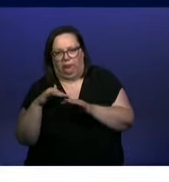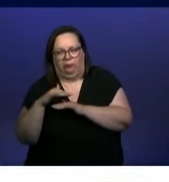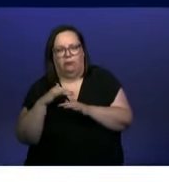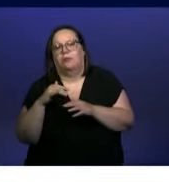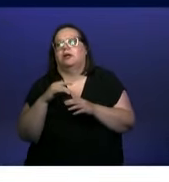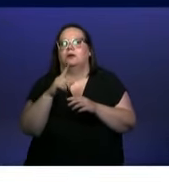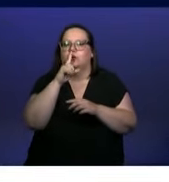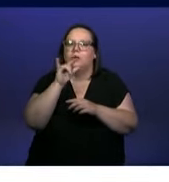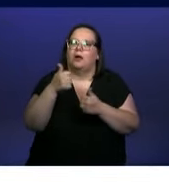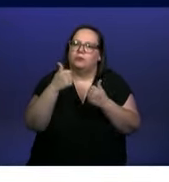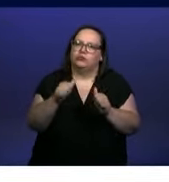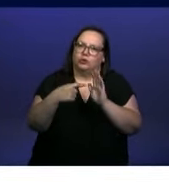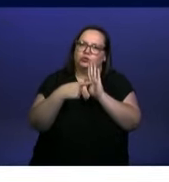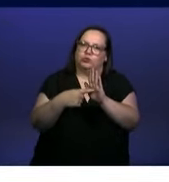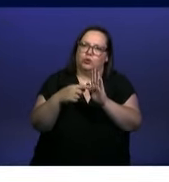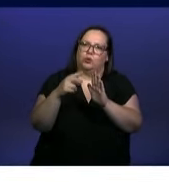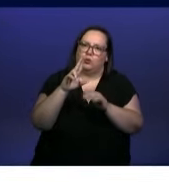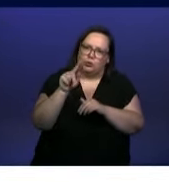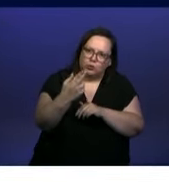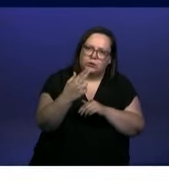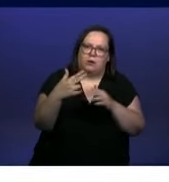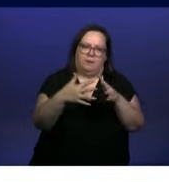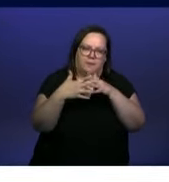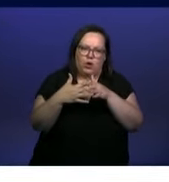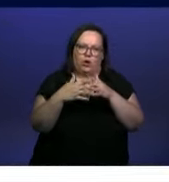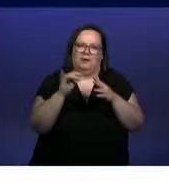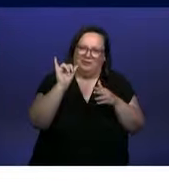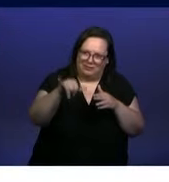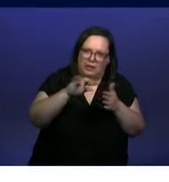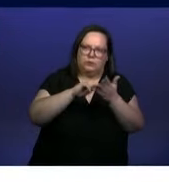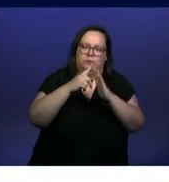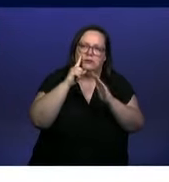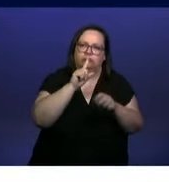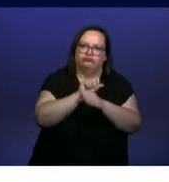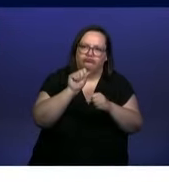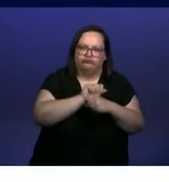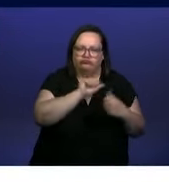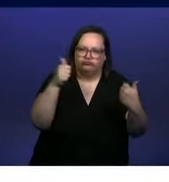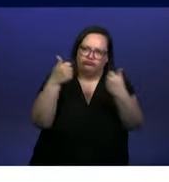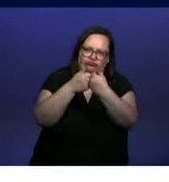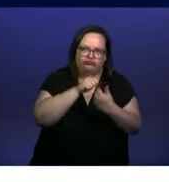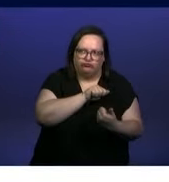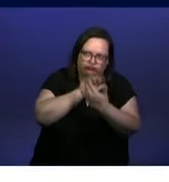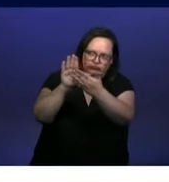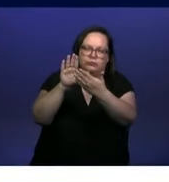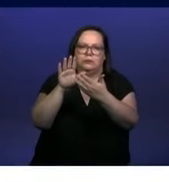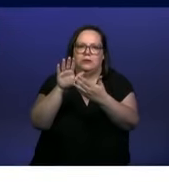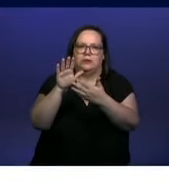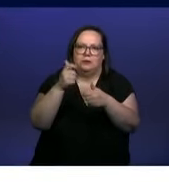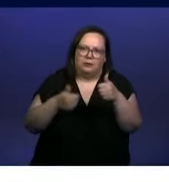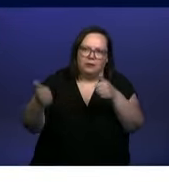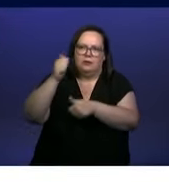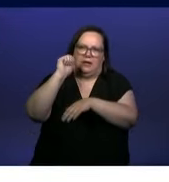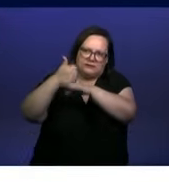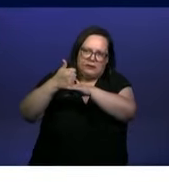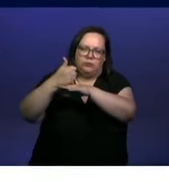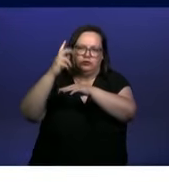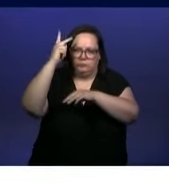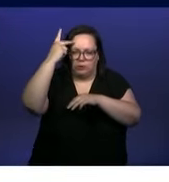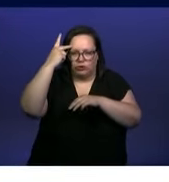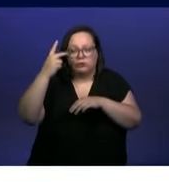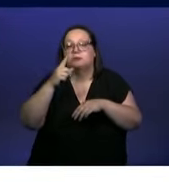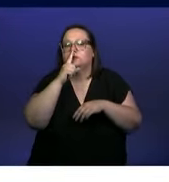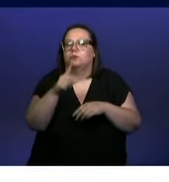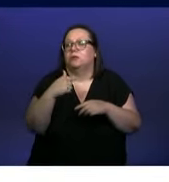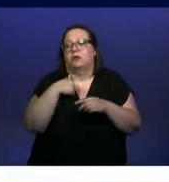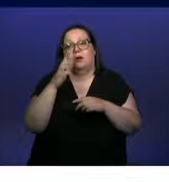to take on the establishment. Do it publicly. And the same way that I've done it publicly in this campaign, in the way that no one else would, I will do the same thing